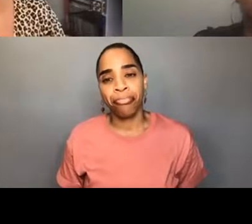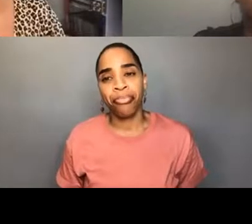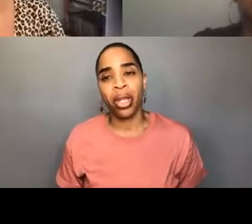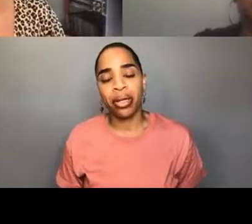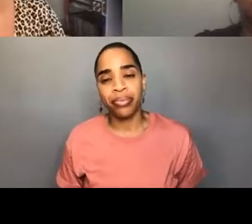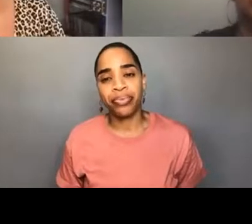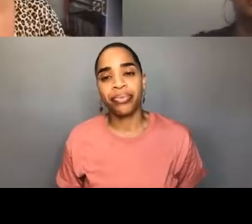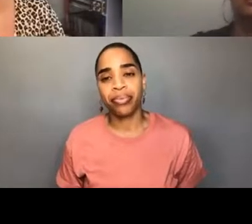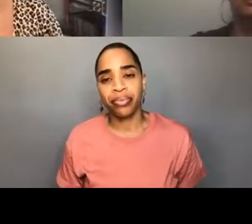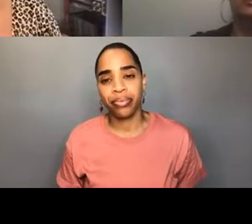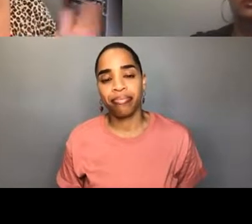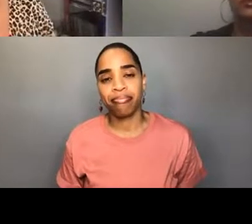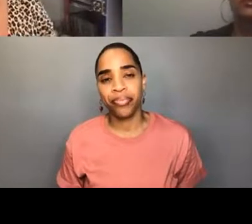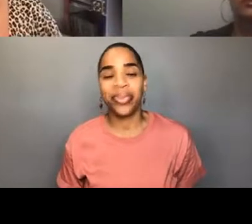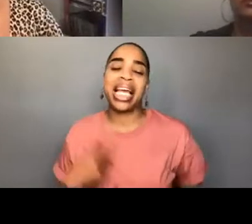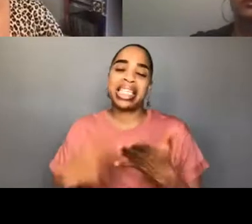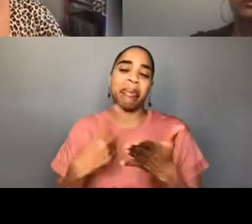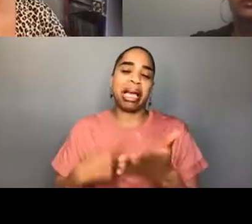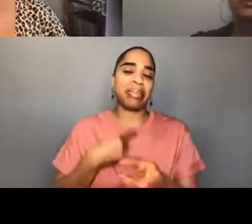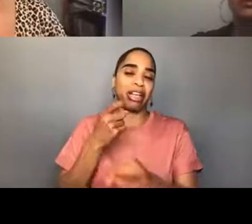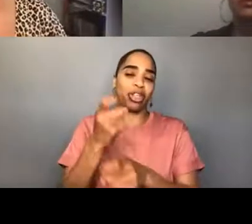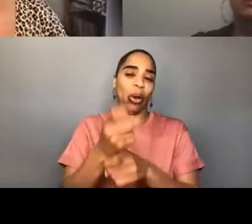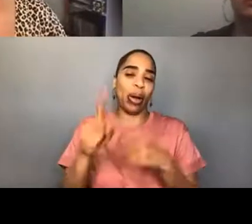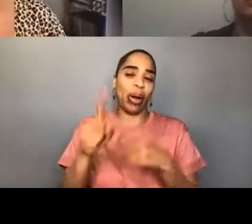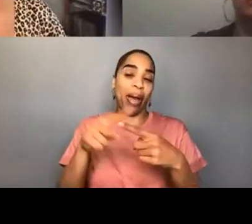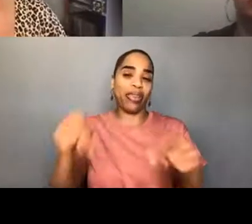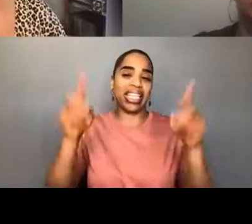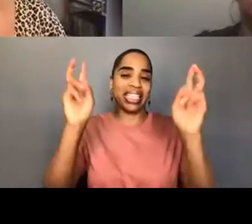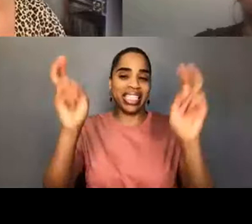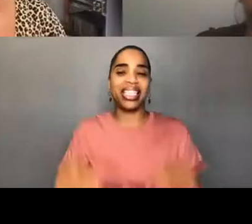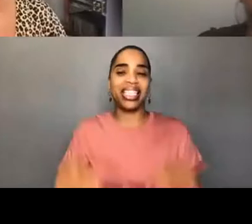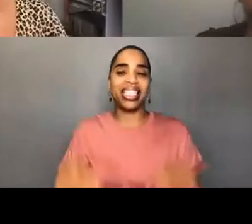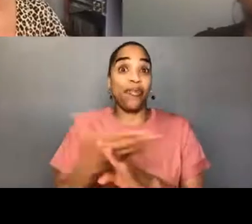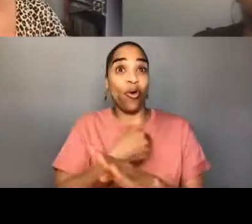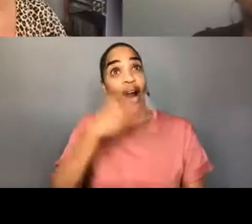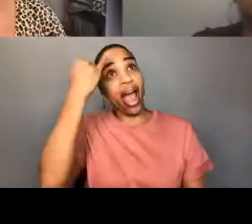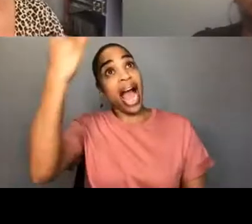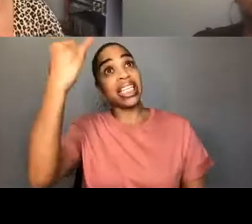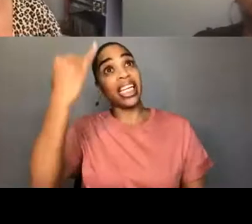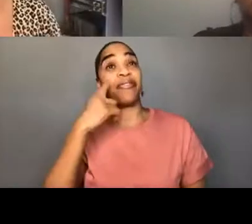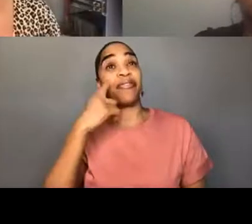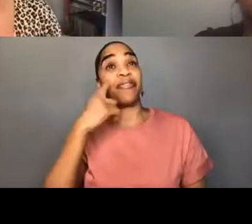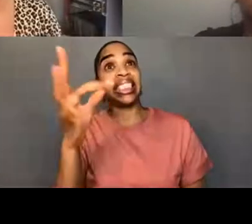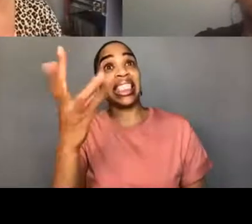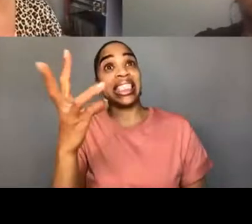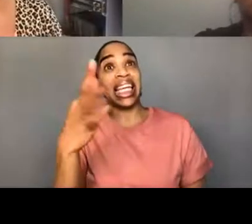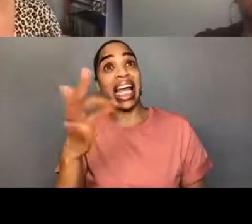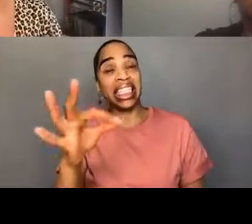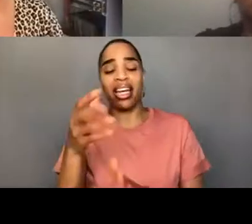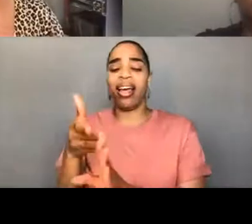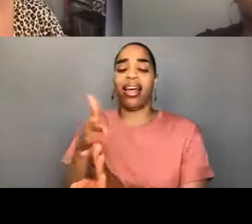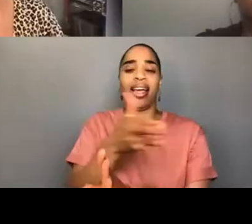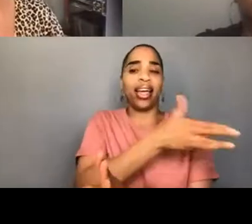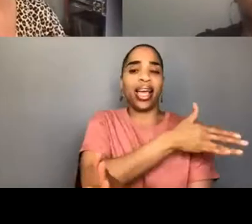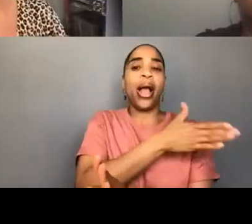I've often joked long before I ever conceived of the 1619 Project that all of my work was trying to get us back